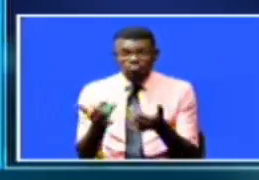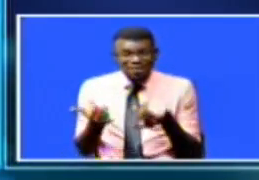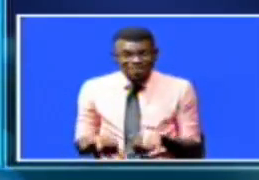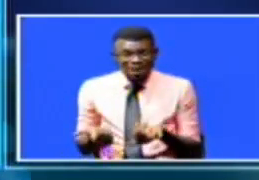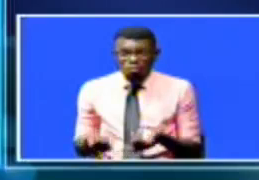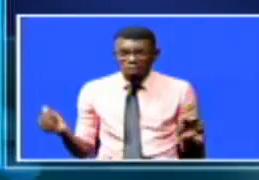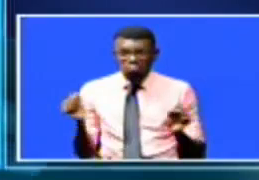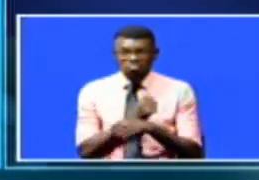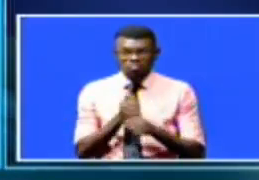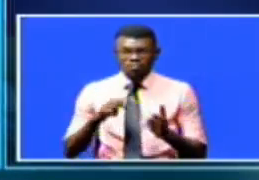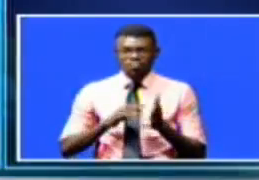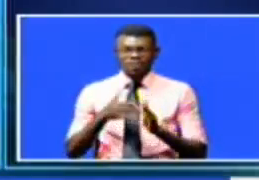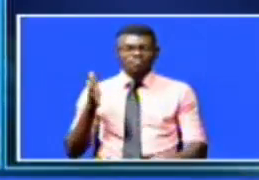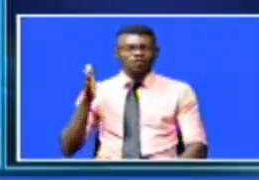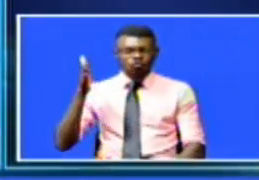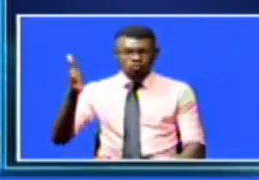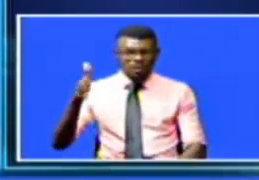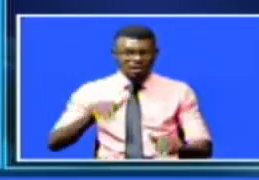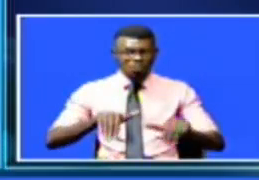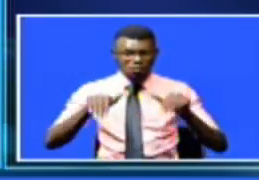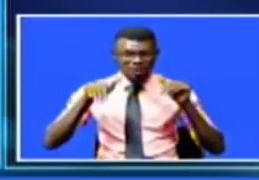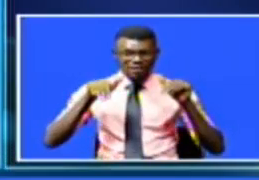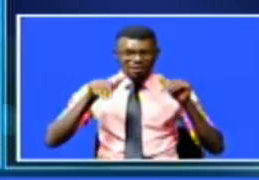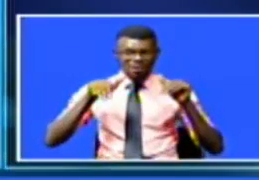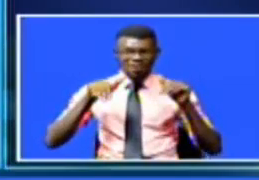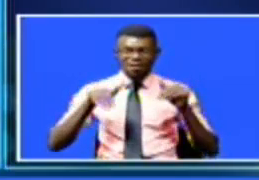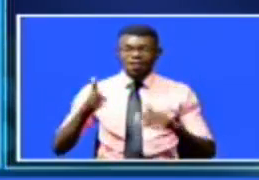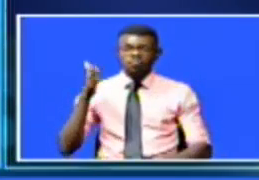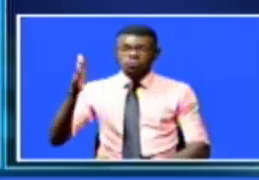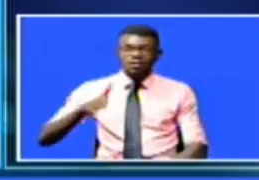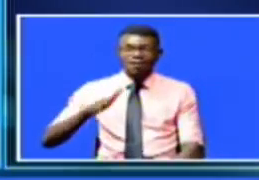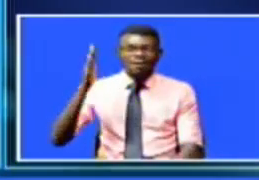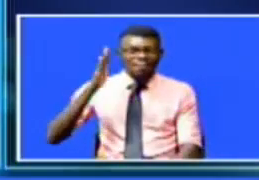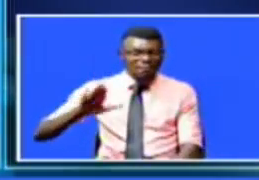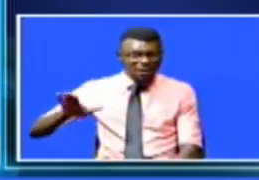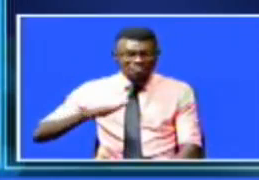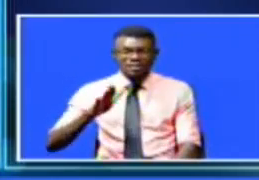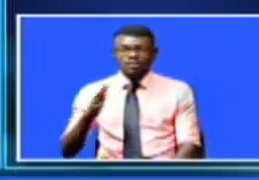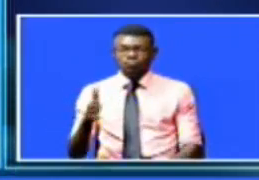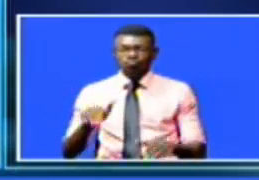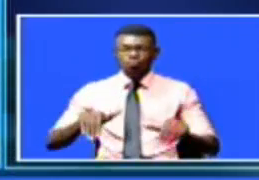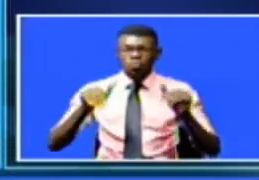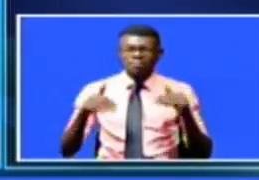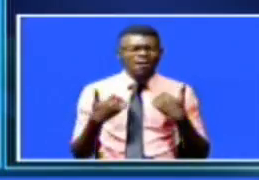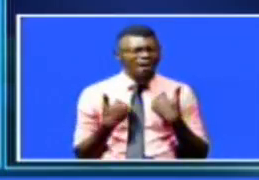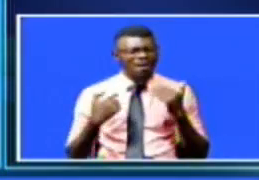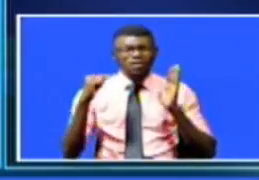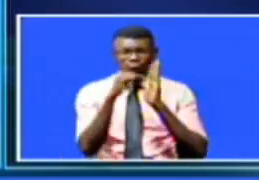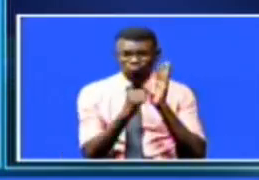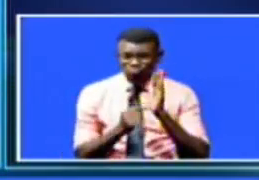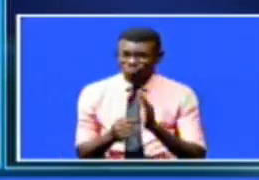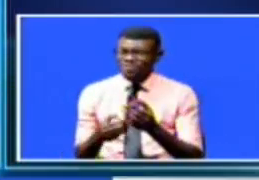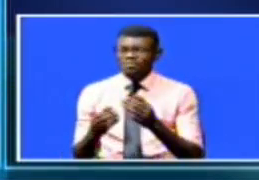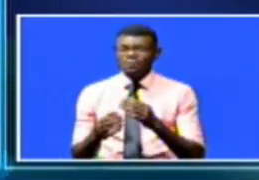know, they'll apply in a future date. They'll apply for a future parliament. Okay. You know, there's so many things. And in fact, that standing